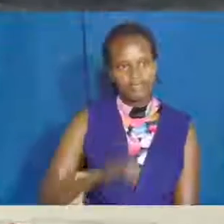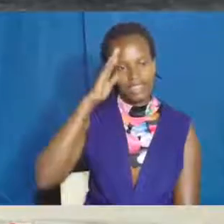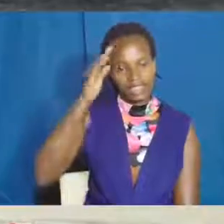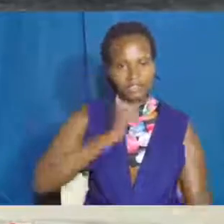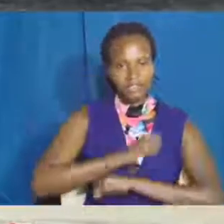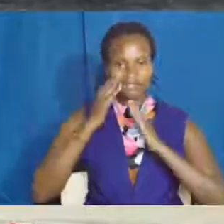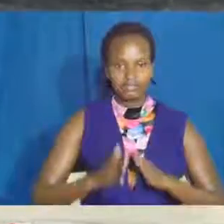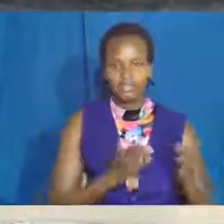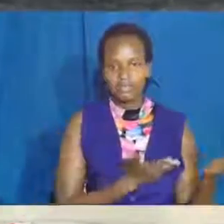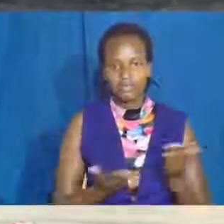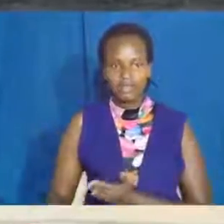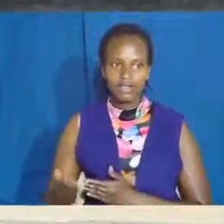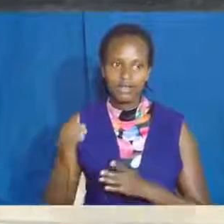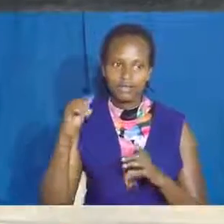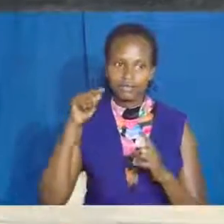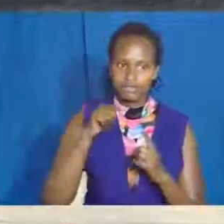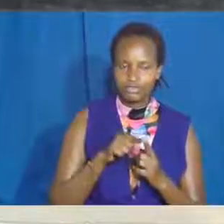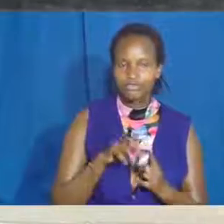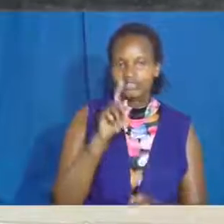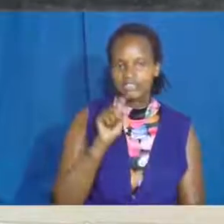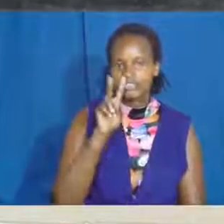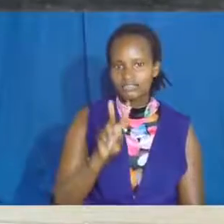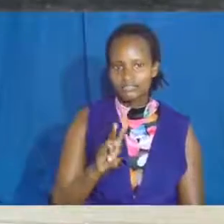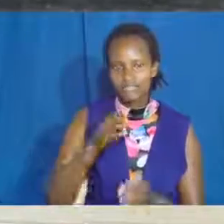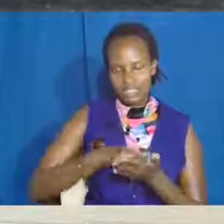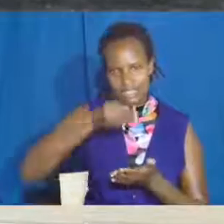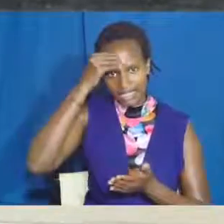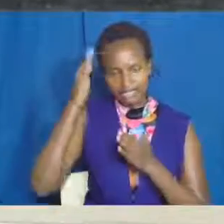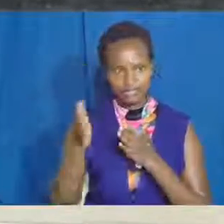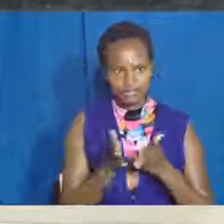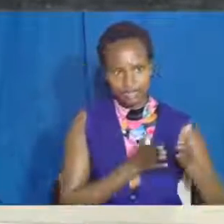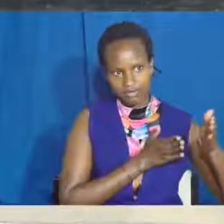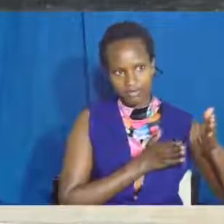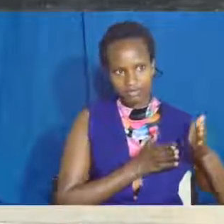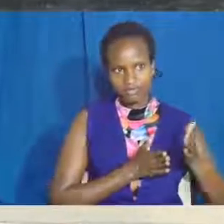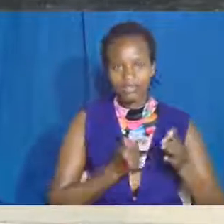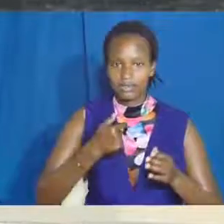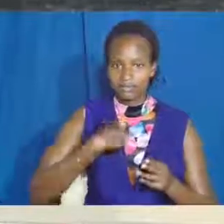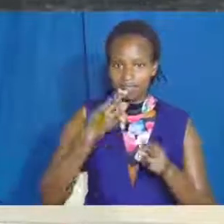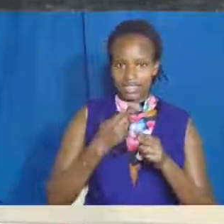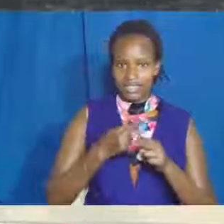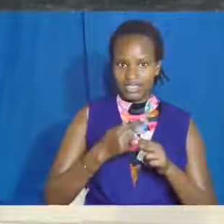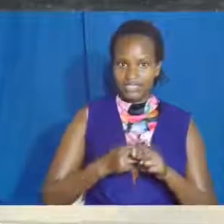Hello student, welcome to the TV learning programs. I'm Teacher Hurbert,